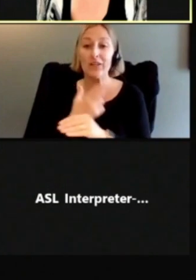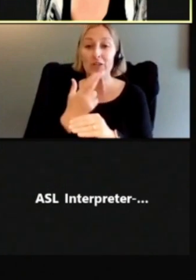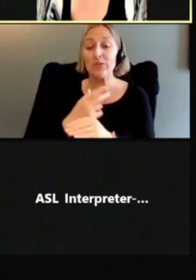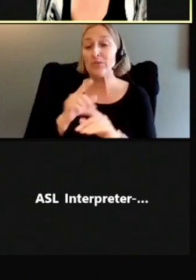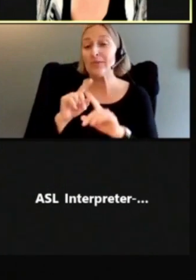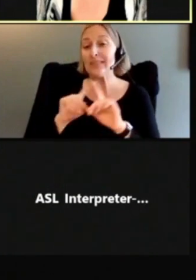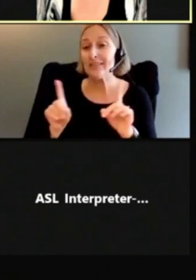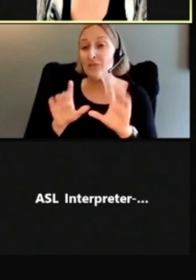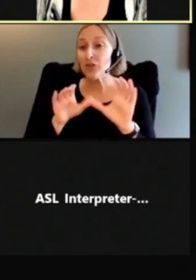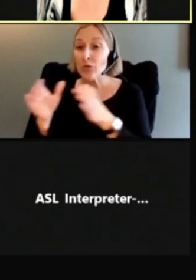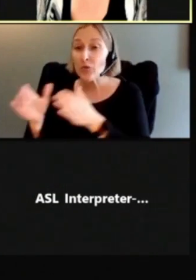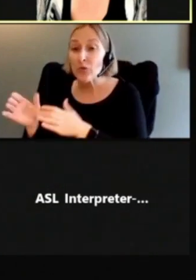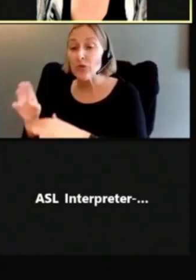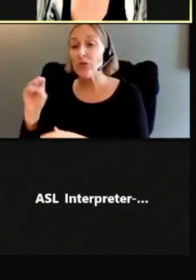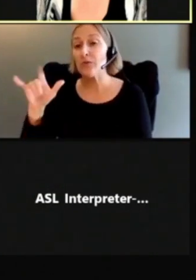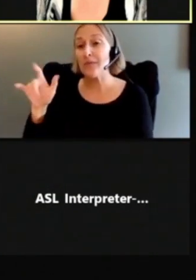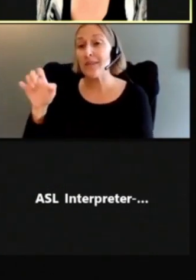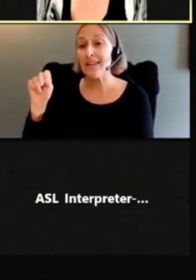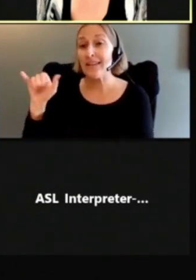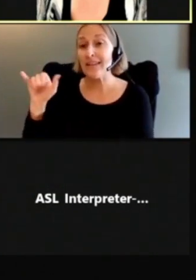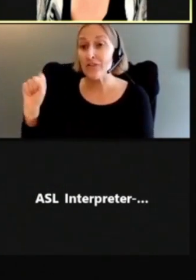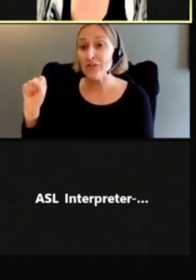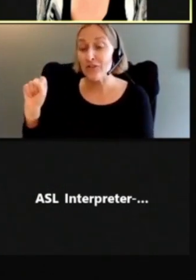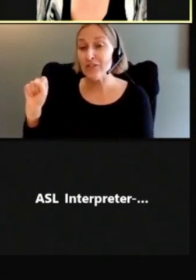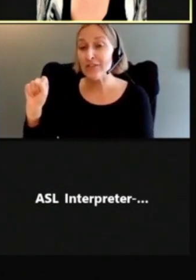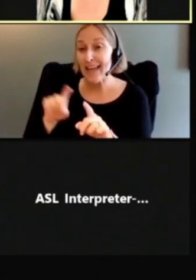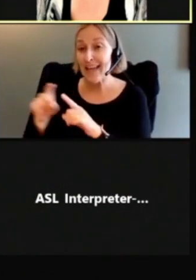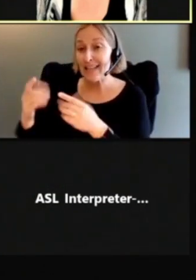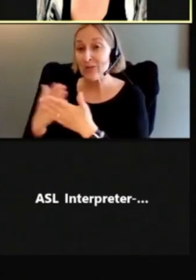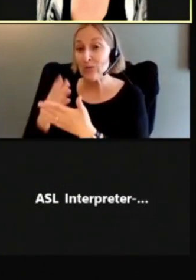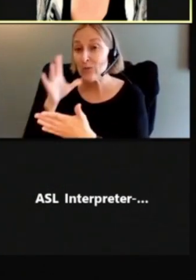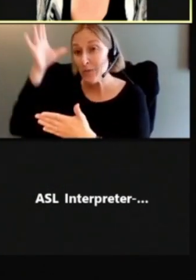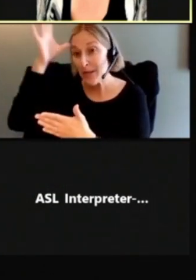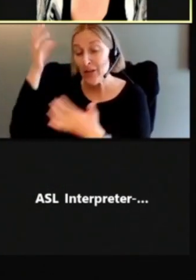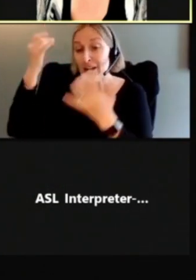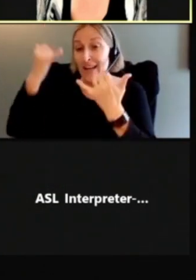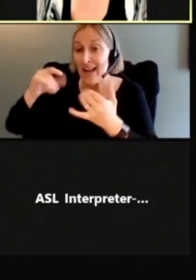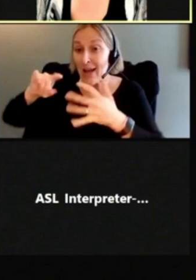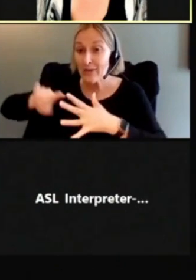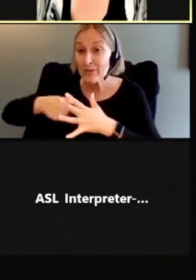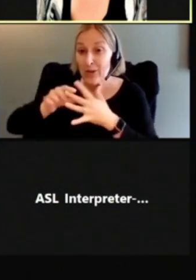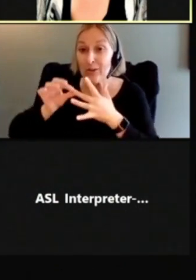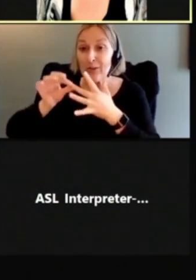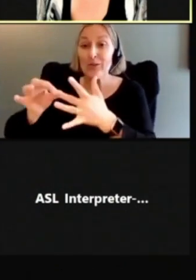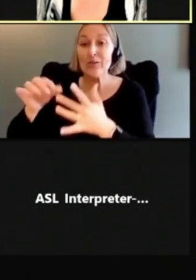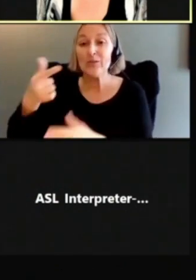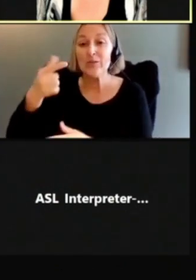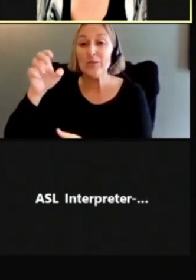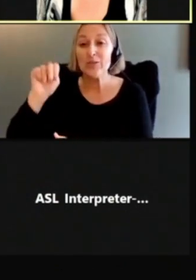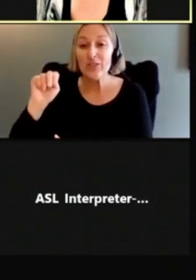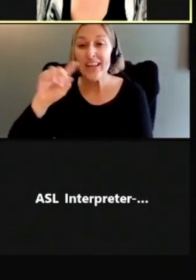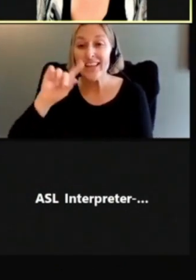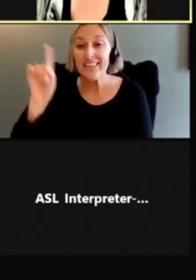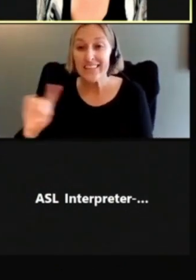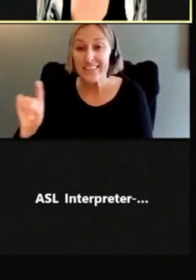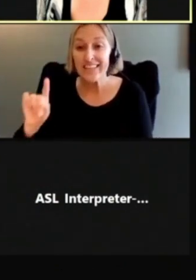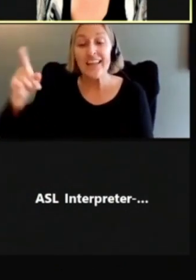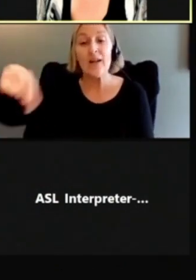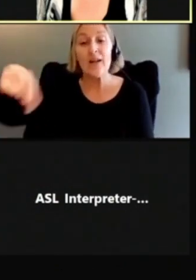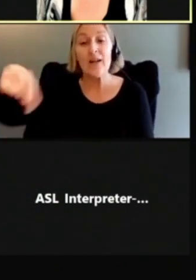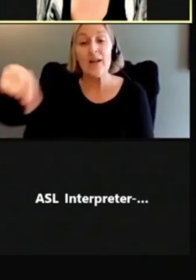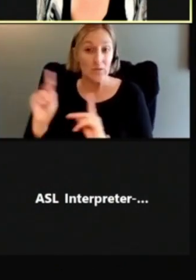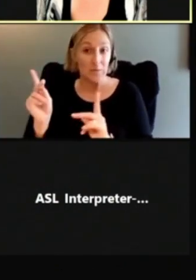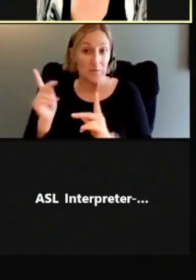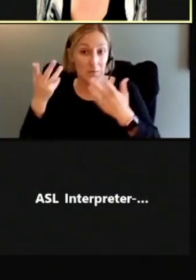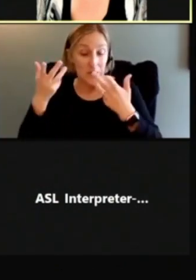as new parents, and now we're starting to venture into Gen Z, and these are people who have